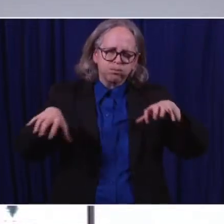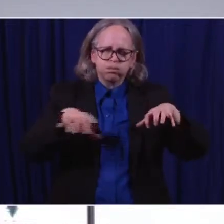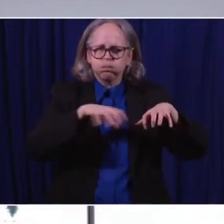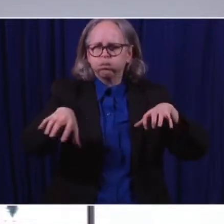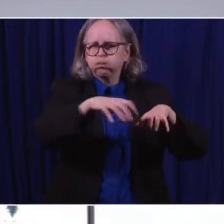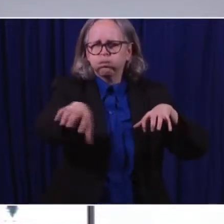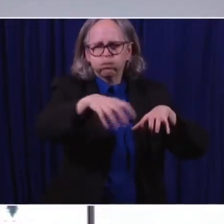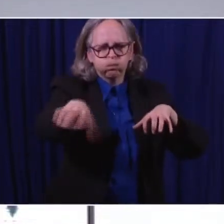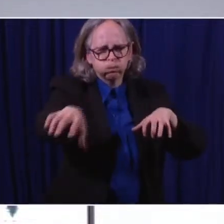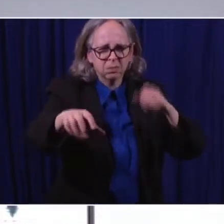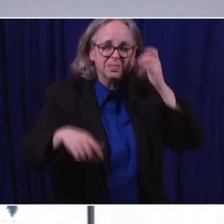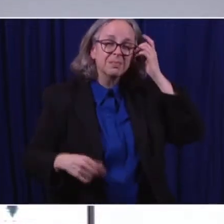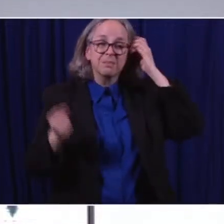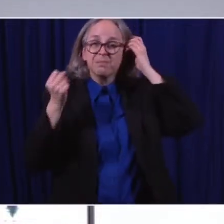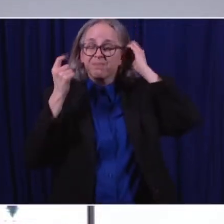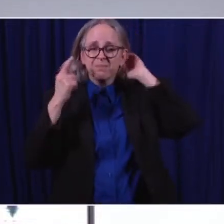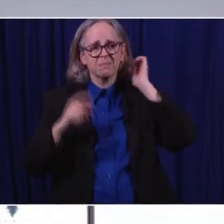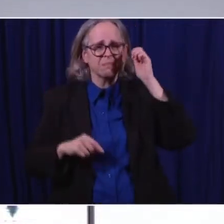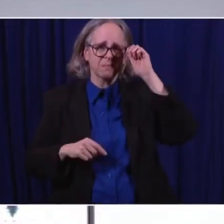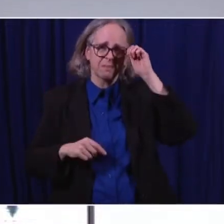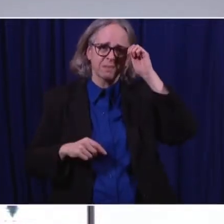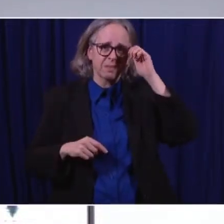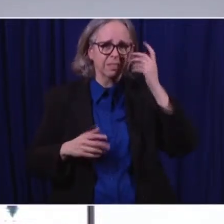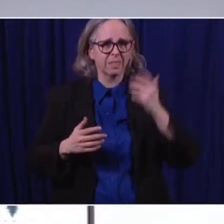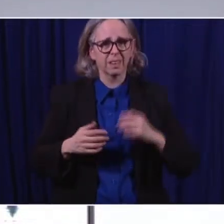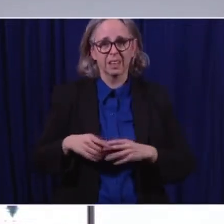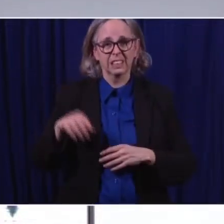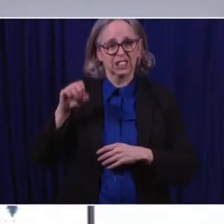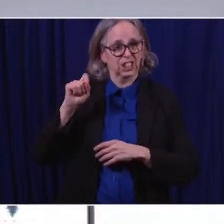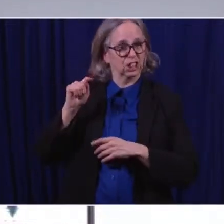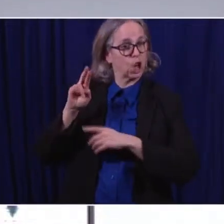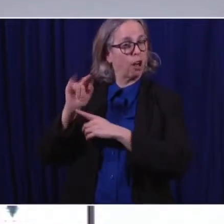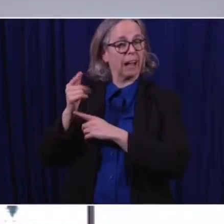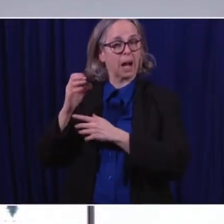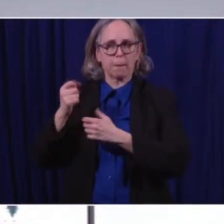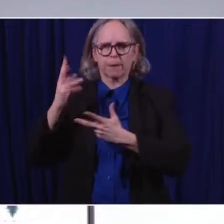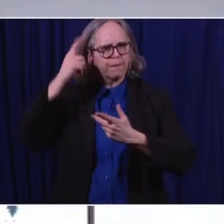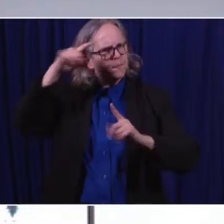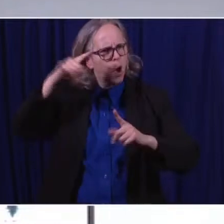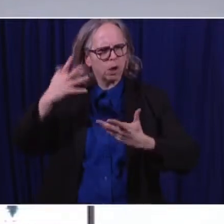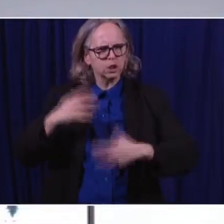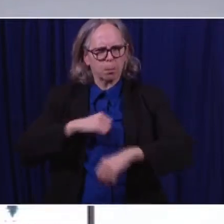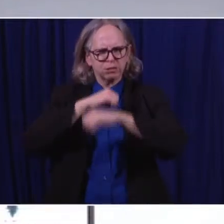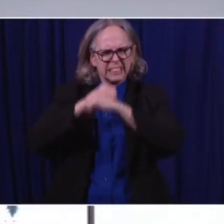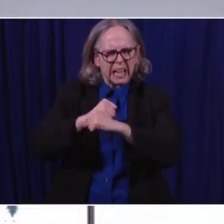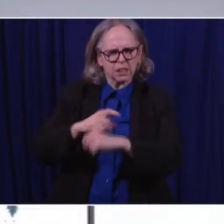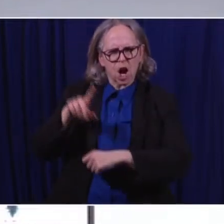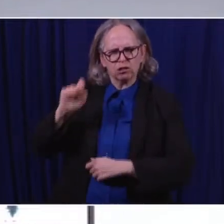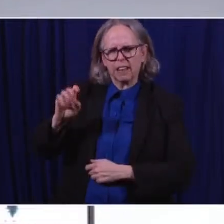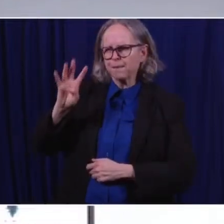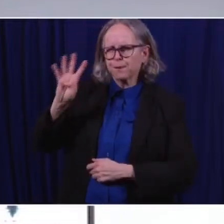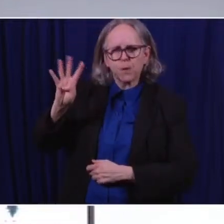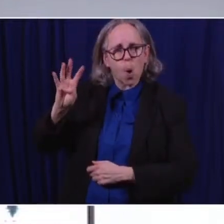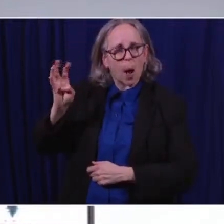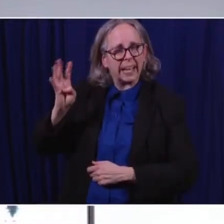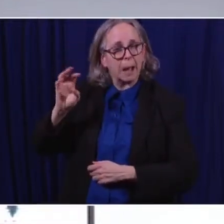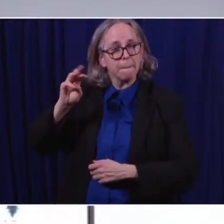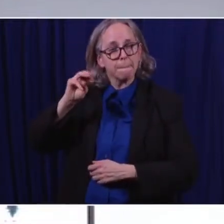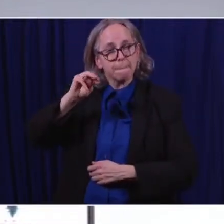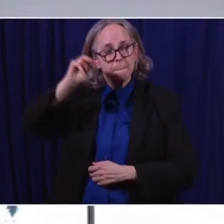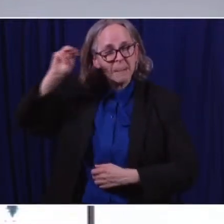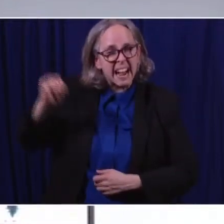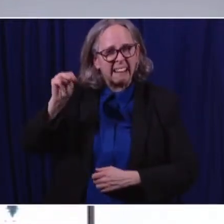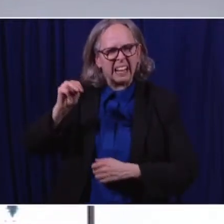protecting nearly, presently, 140 million doses of COVID-19 vaccines in 155